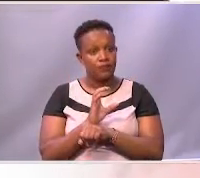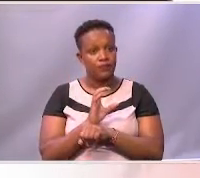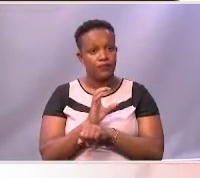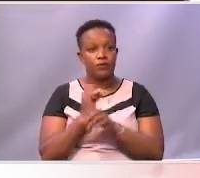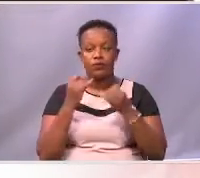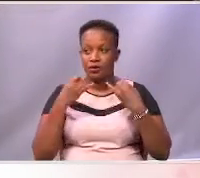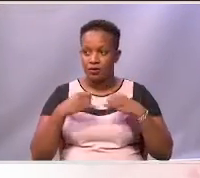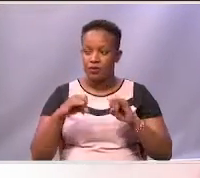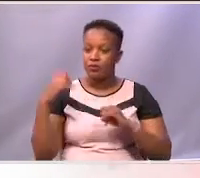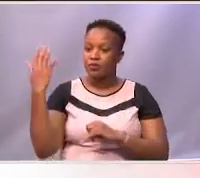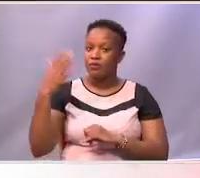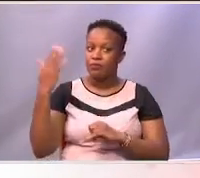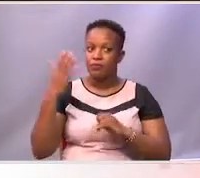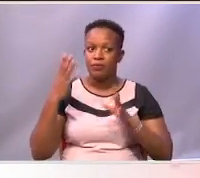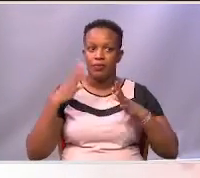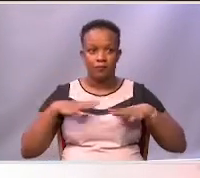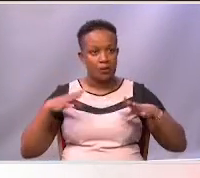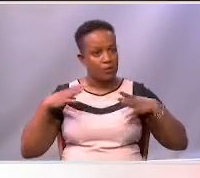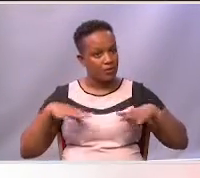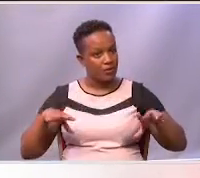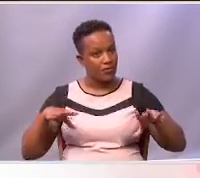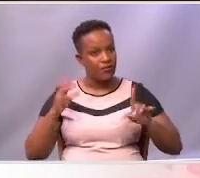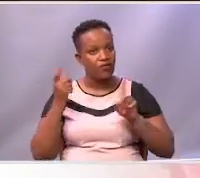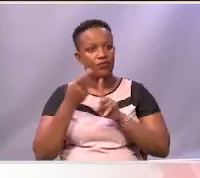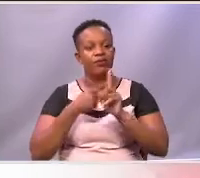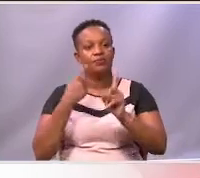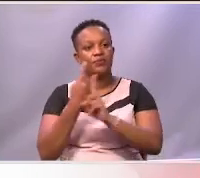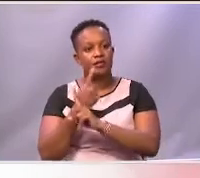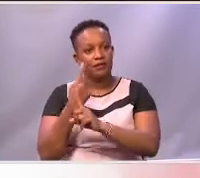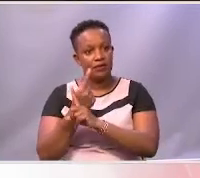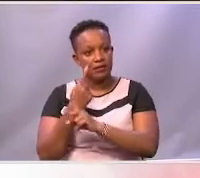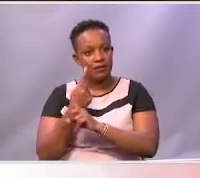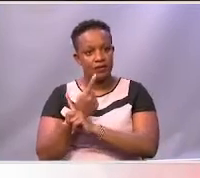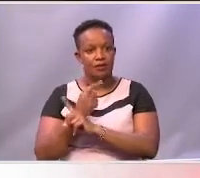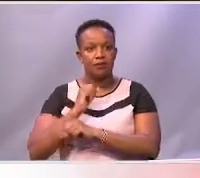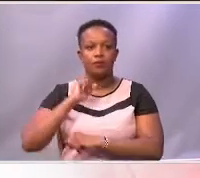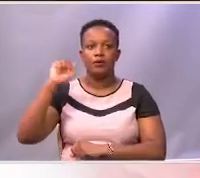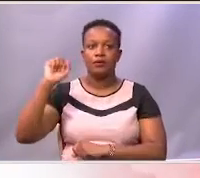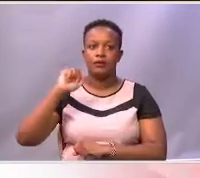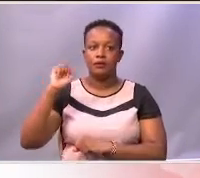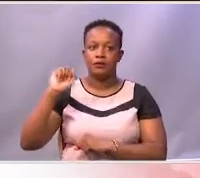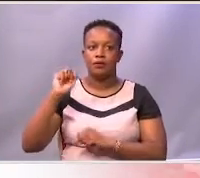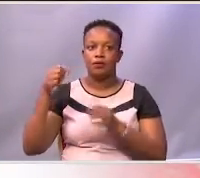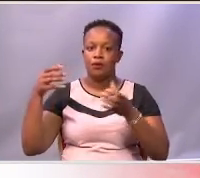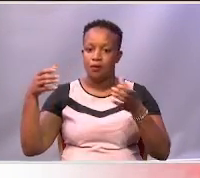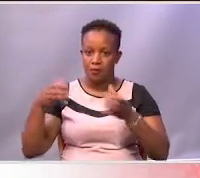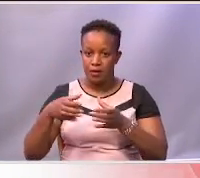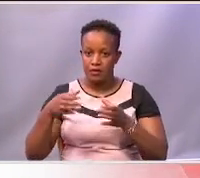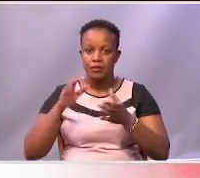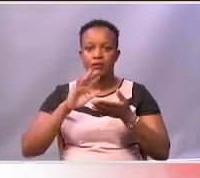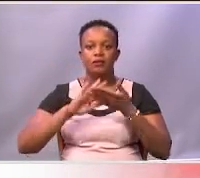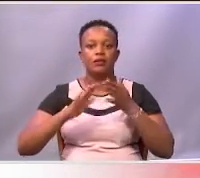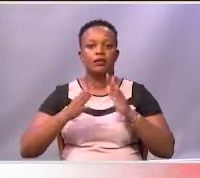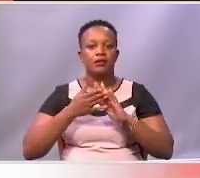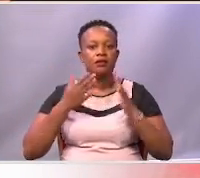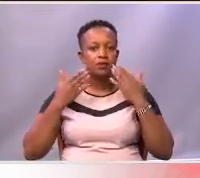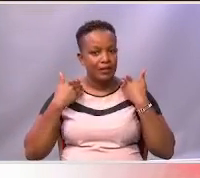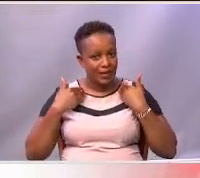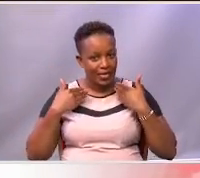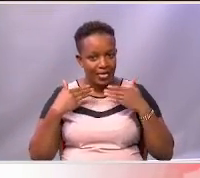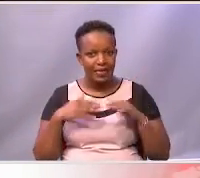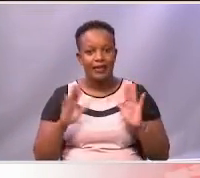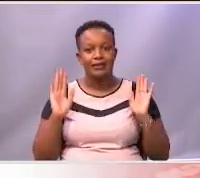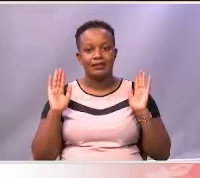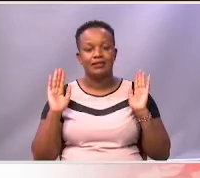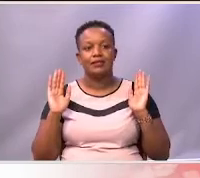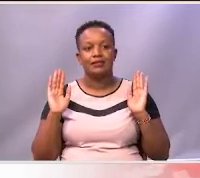to people from different political parties without creating any sense of